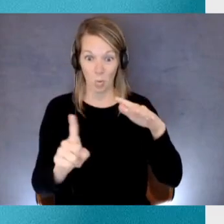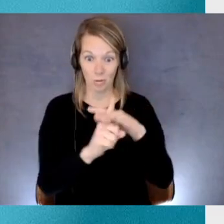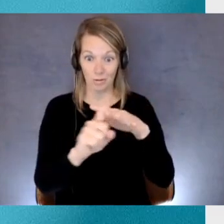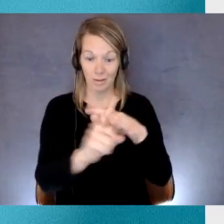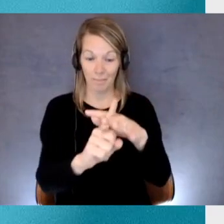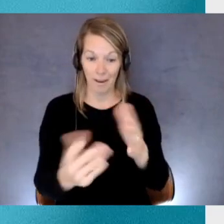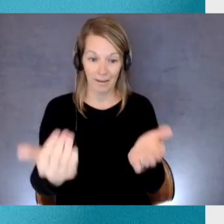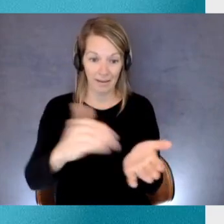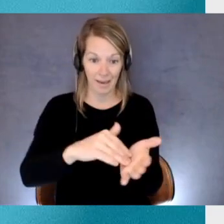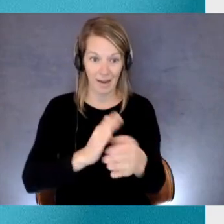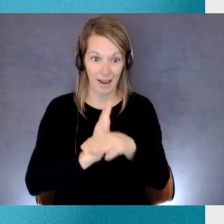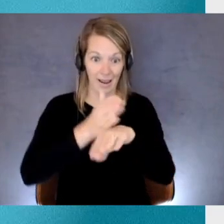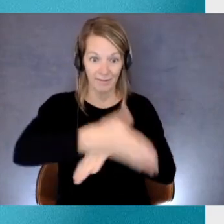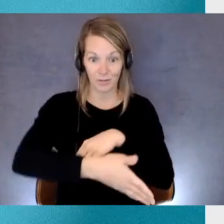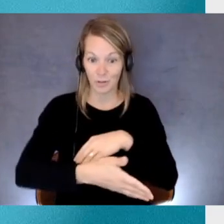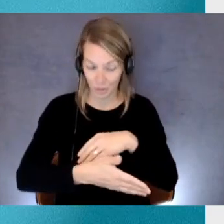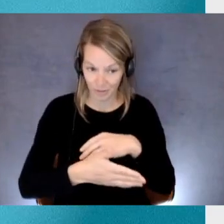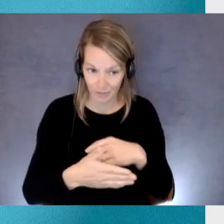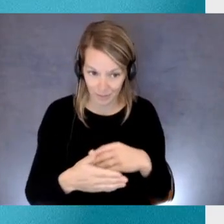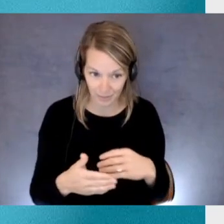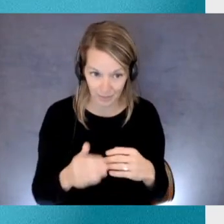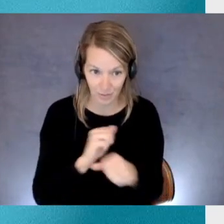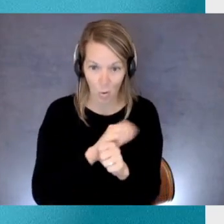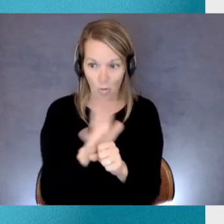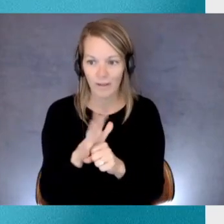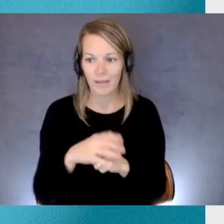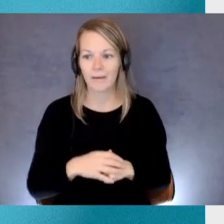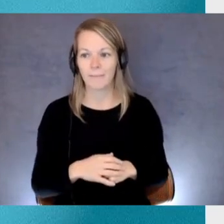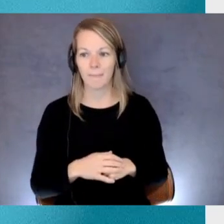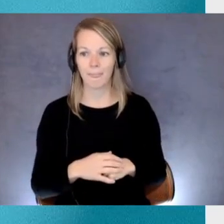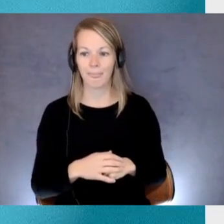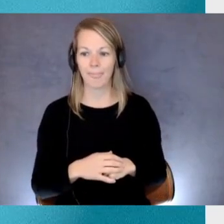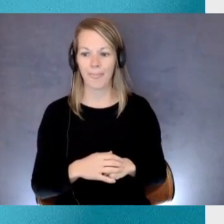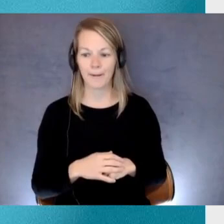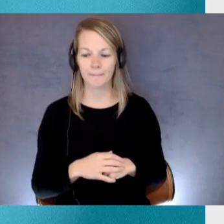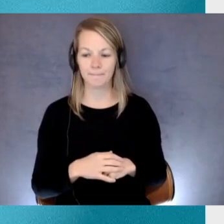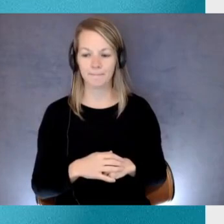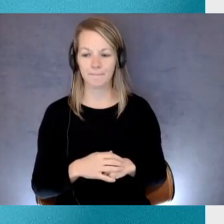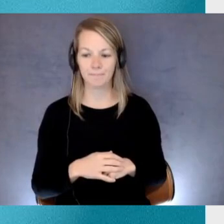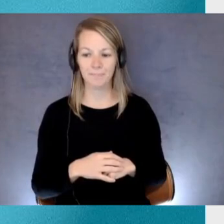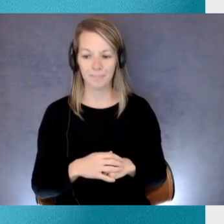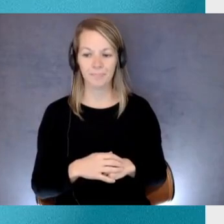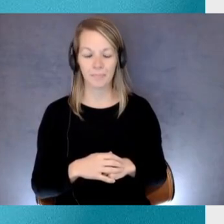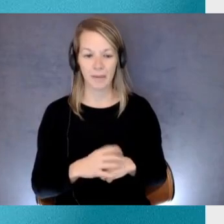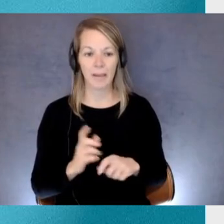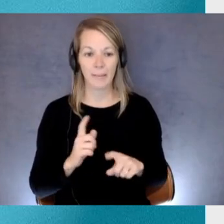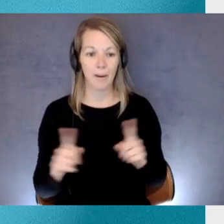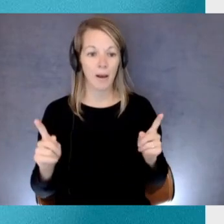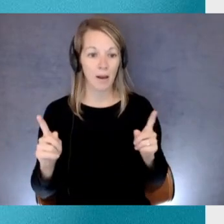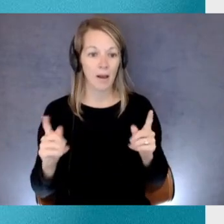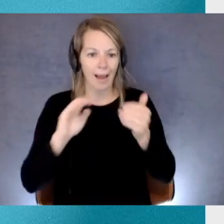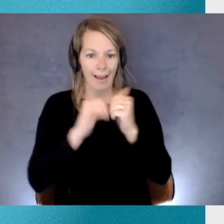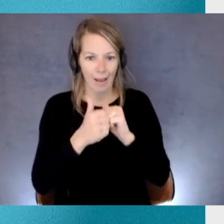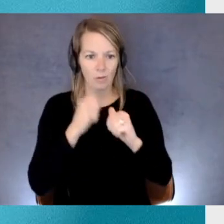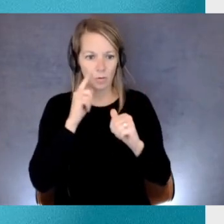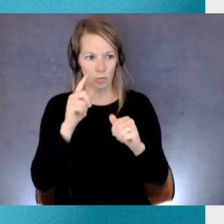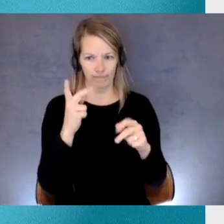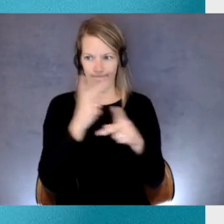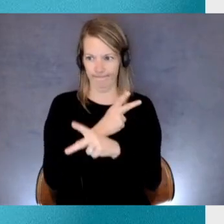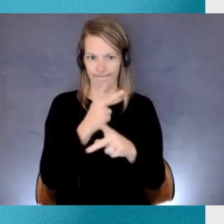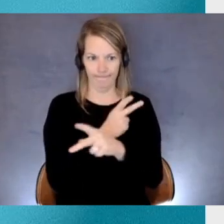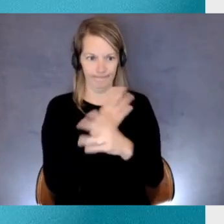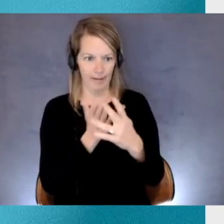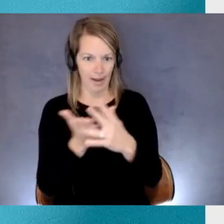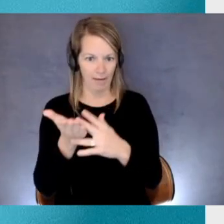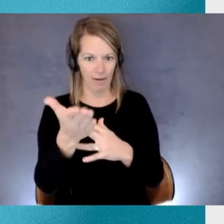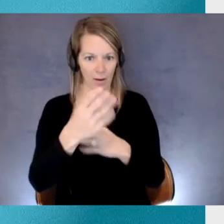after COVID. But just it's clearly has been a way to navigate the world. And I think that, at anything,